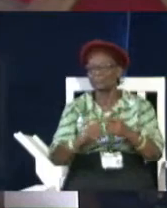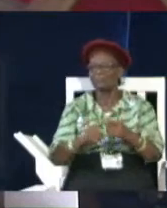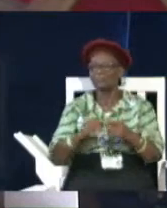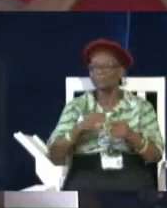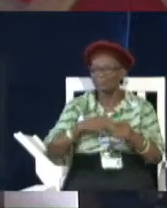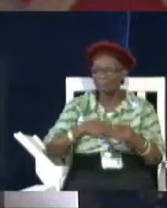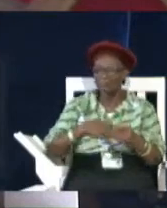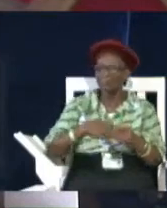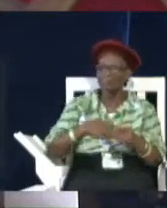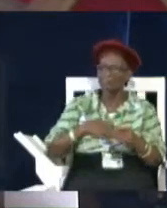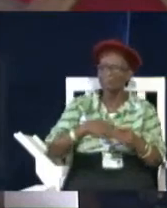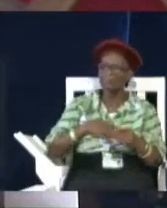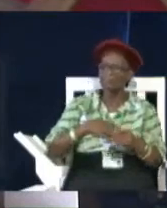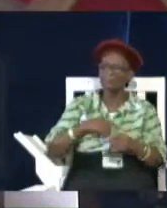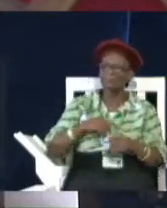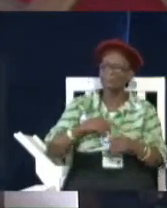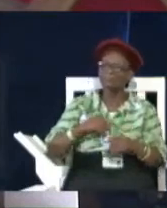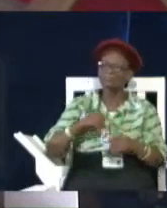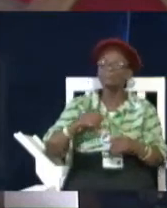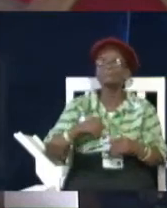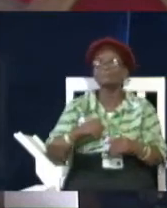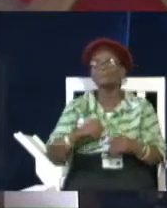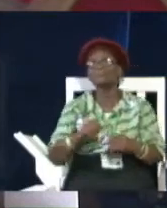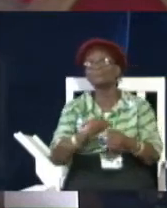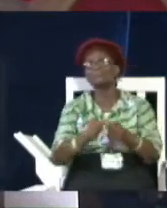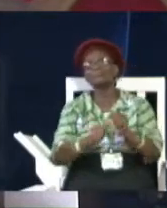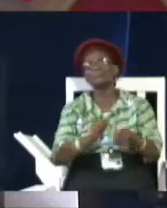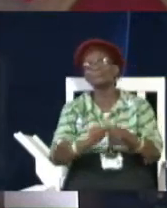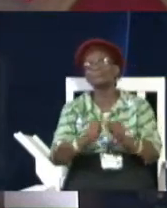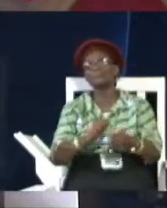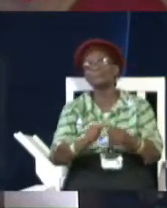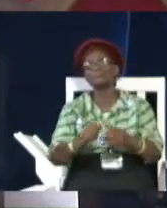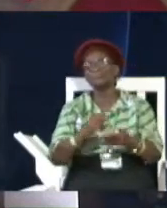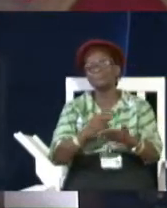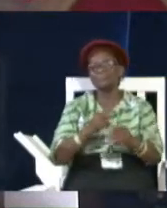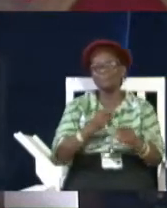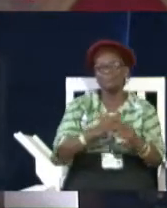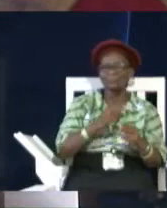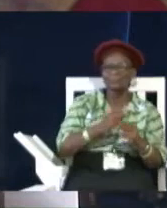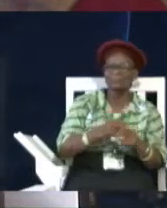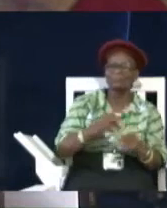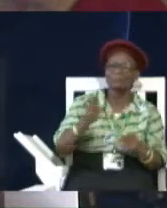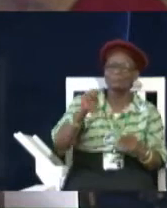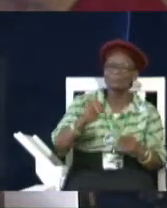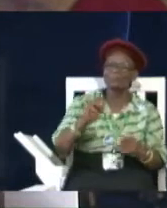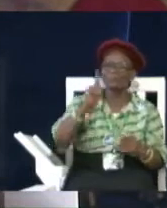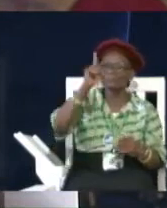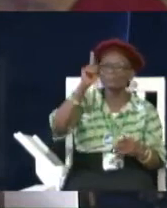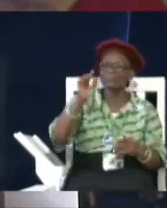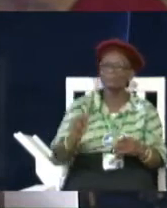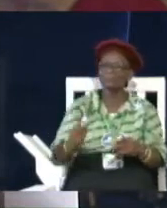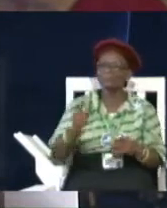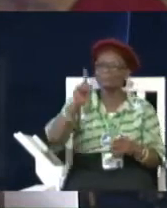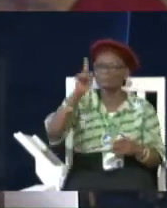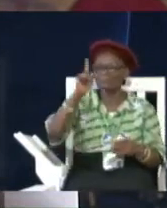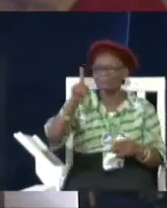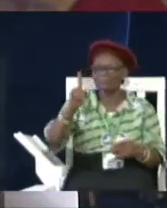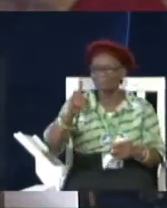Name them one by one. You say, my Father, my God, the following things are still causing me sorrow,